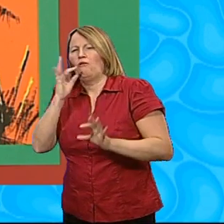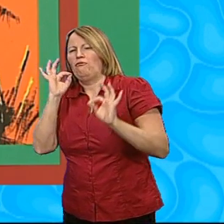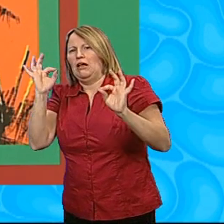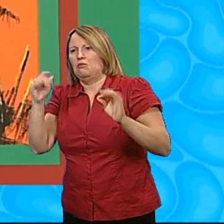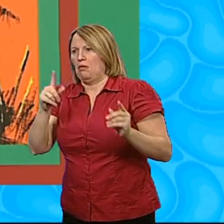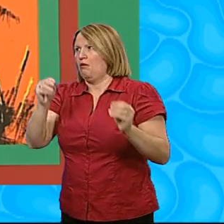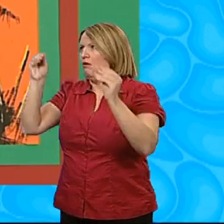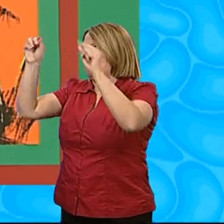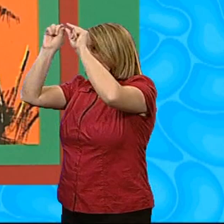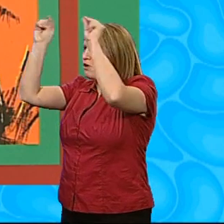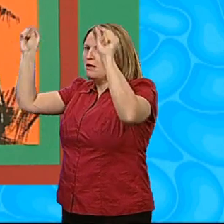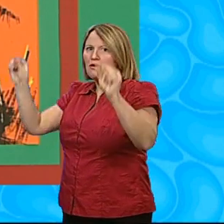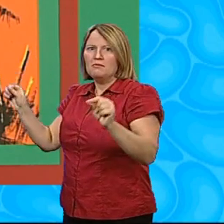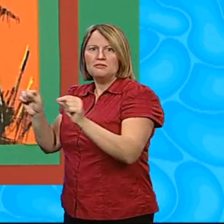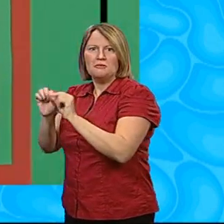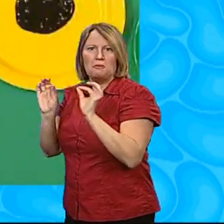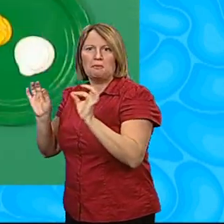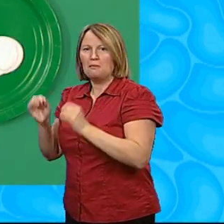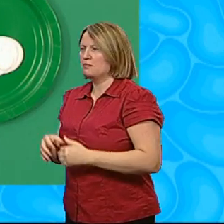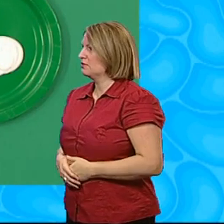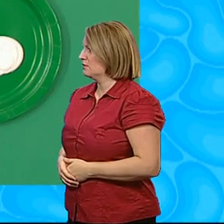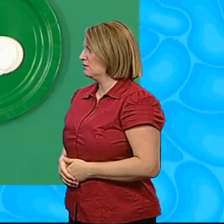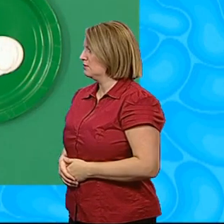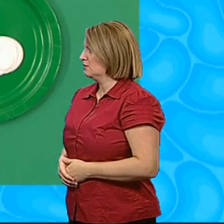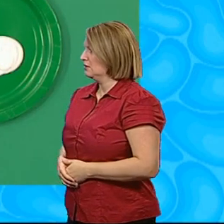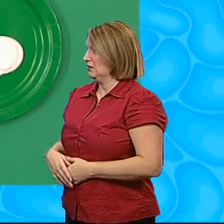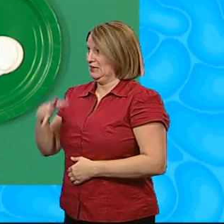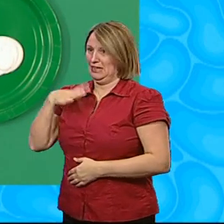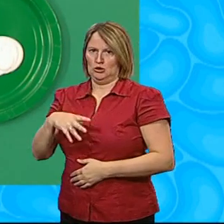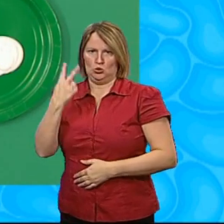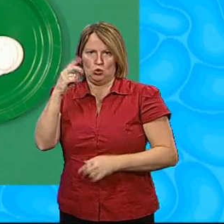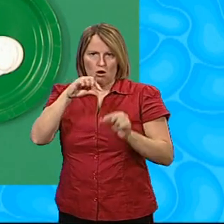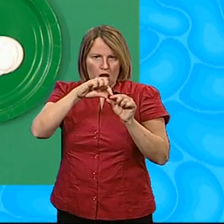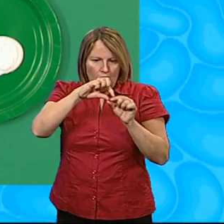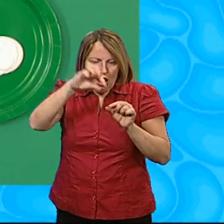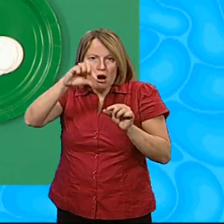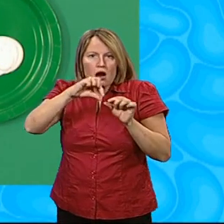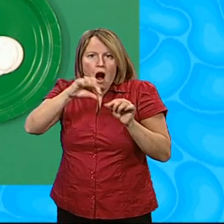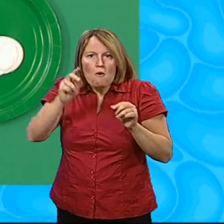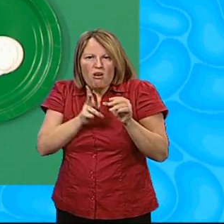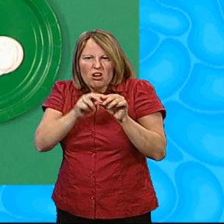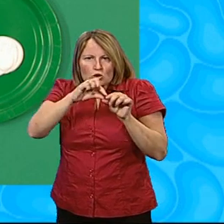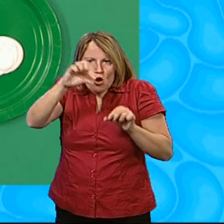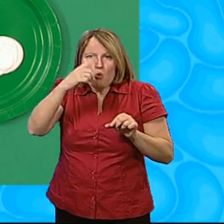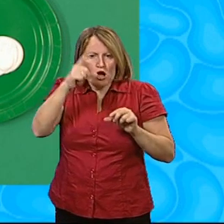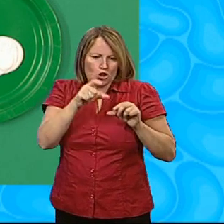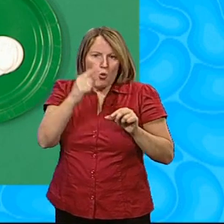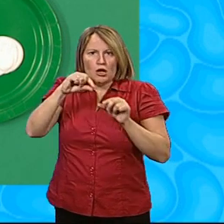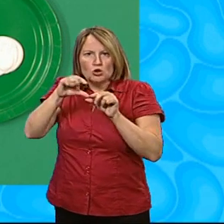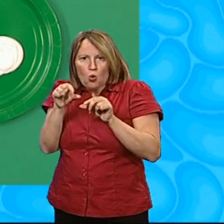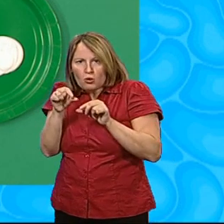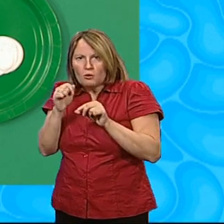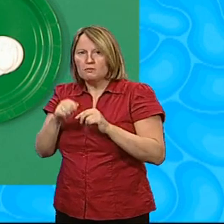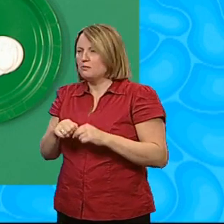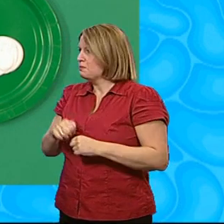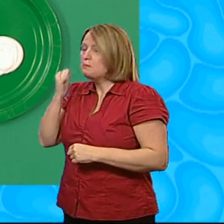so good, you'll be able to frame it. You'll need a long piece of cardboard and a short piece of cardboard with